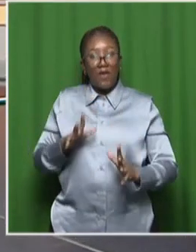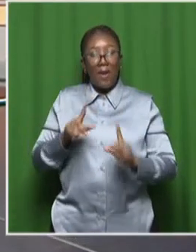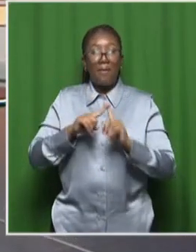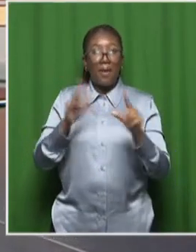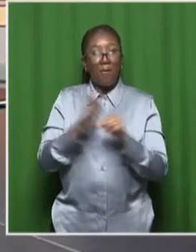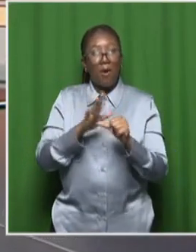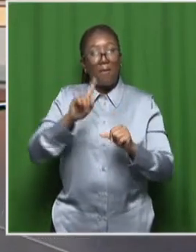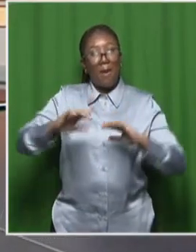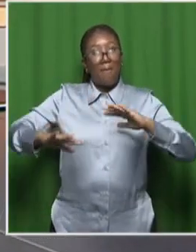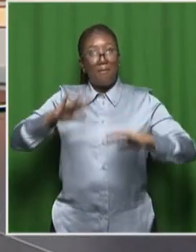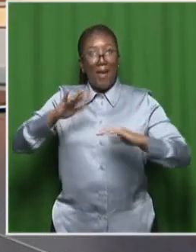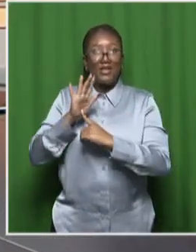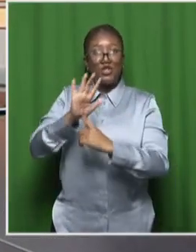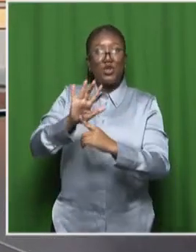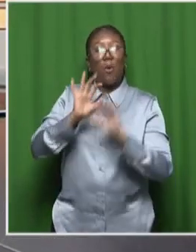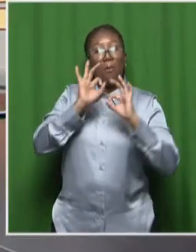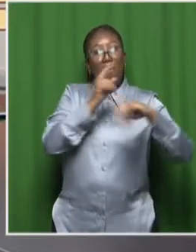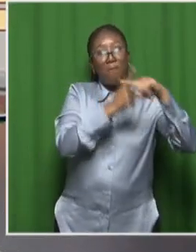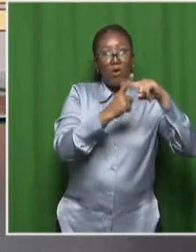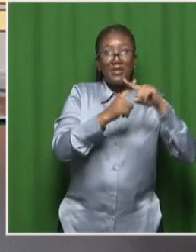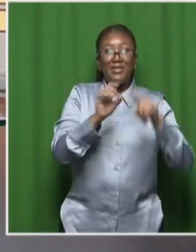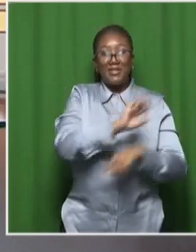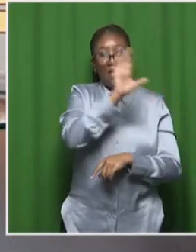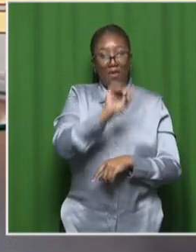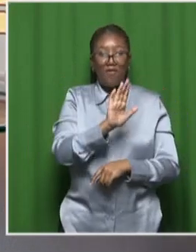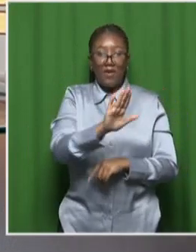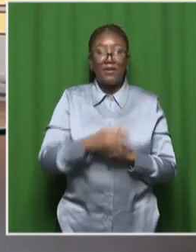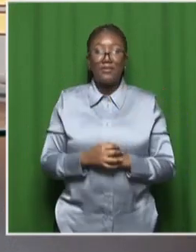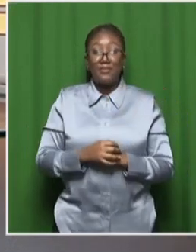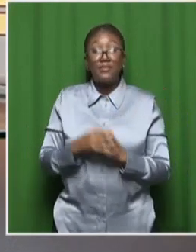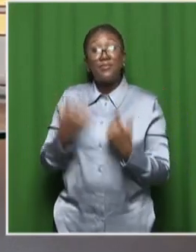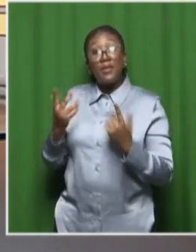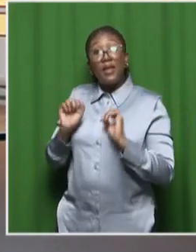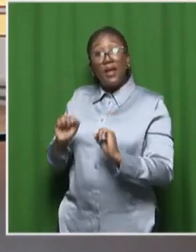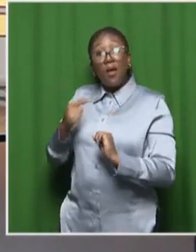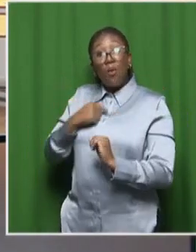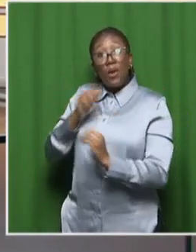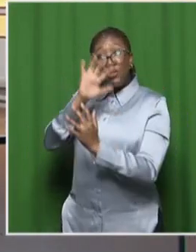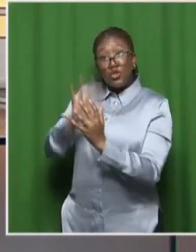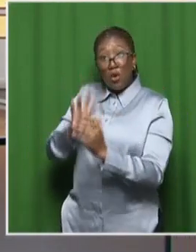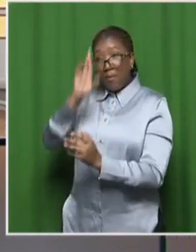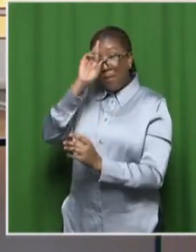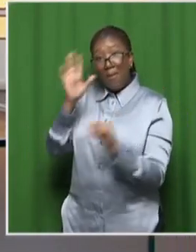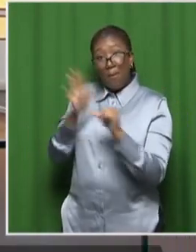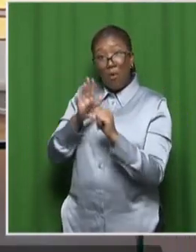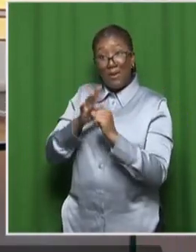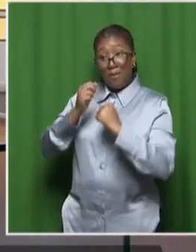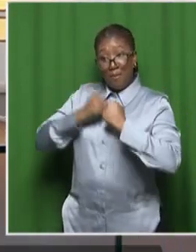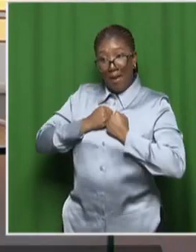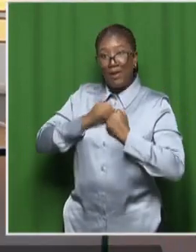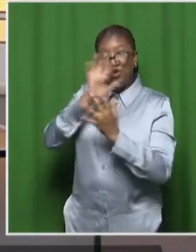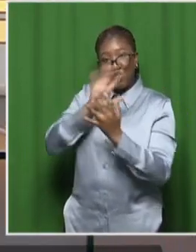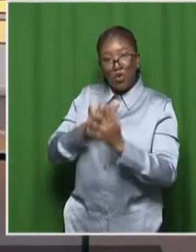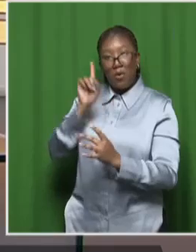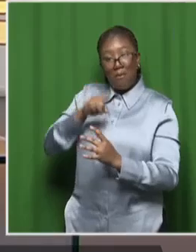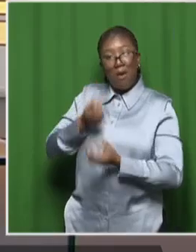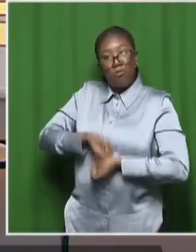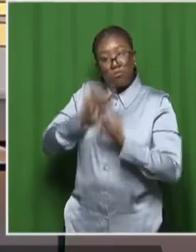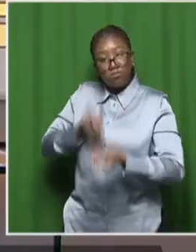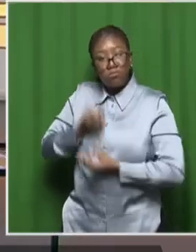approach. And that speaks to our agency as well, because our story is incomplete with our version, without our version. Yes. And